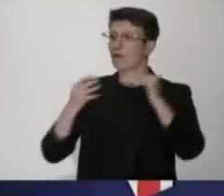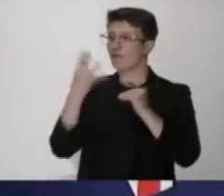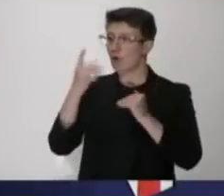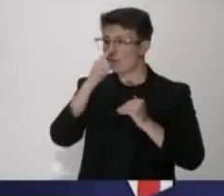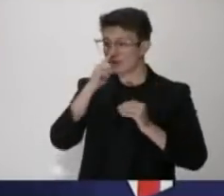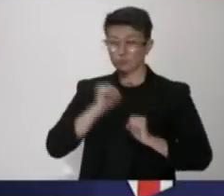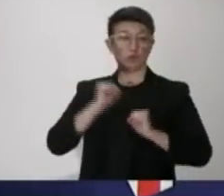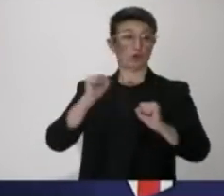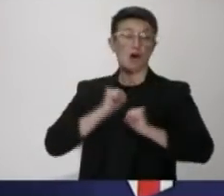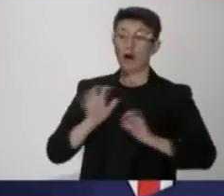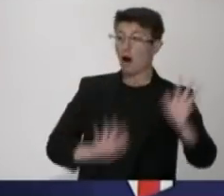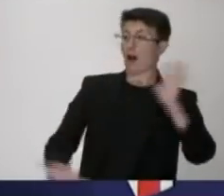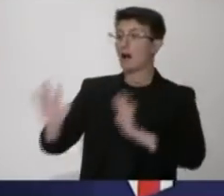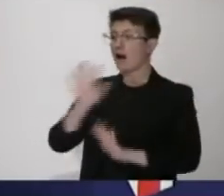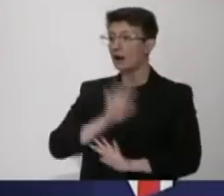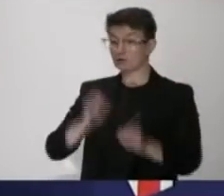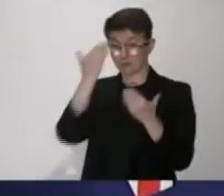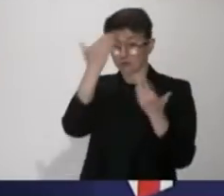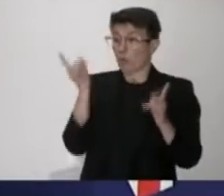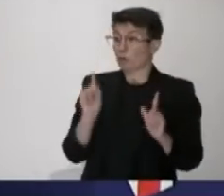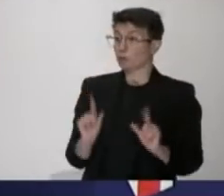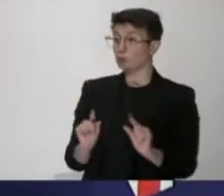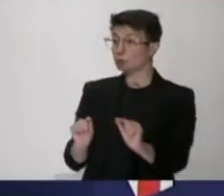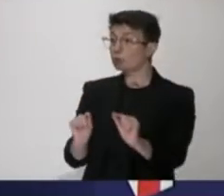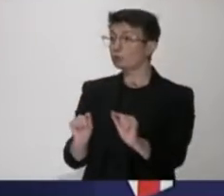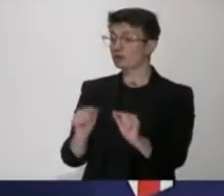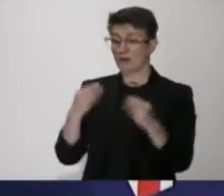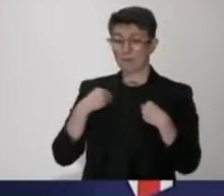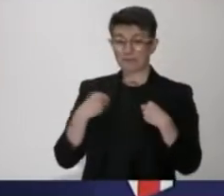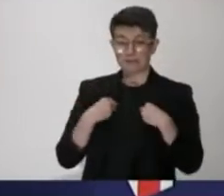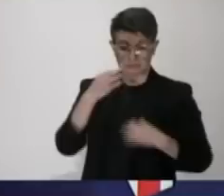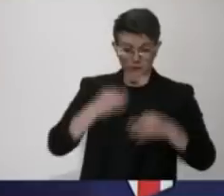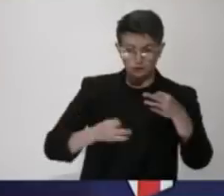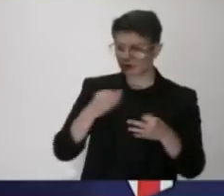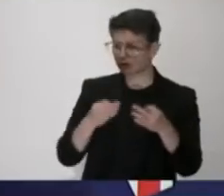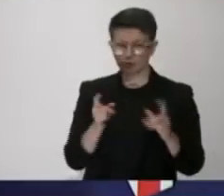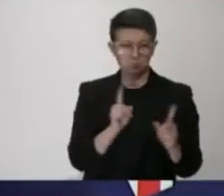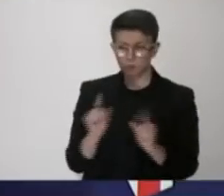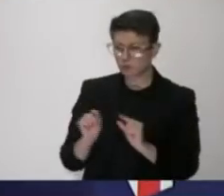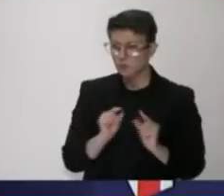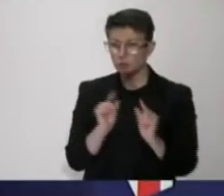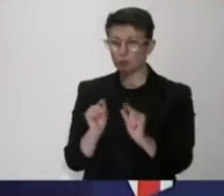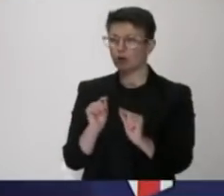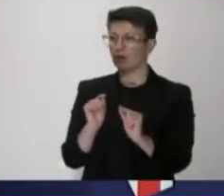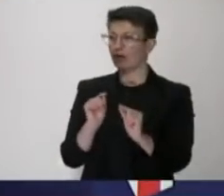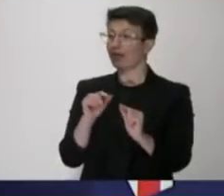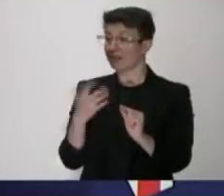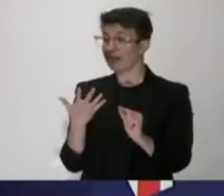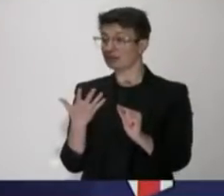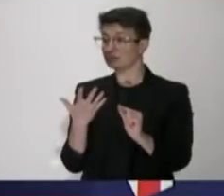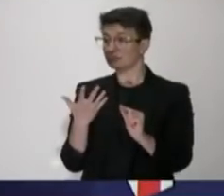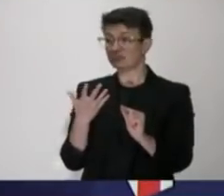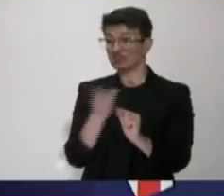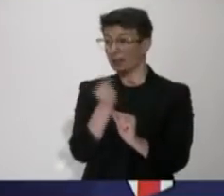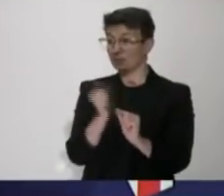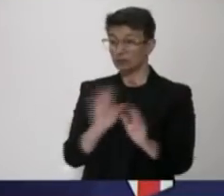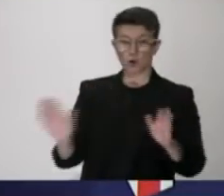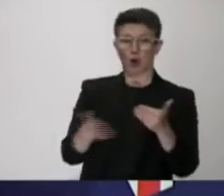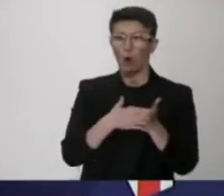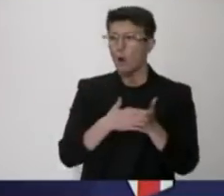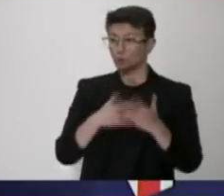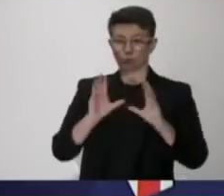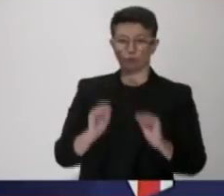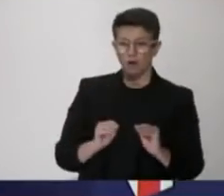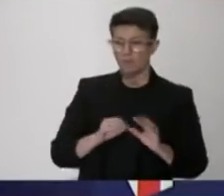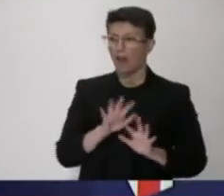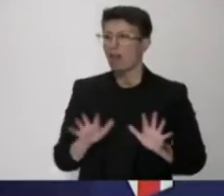taken decisions then that wouldn't have turned out to be necessary. The wage subsidy scheme gave them the ability to get through that period of time. We've now